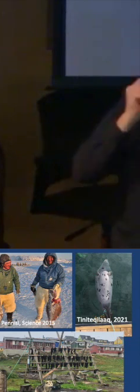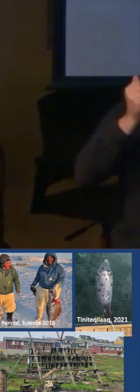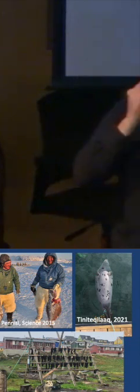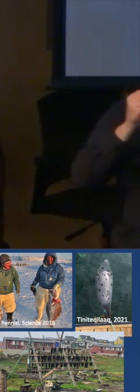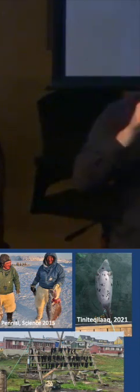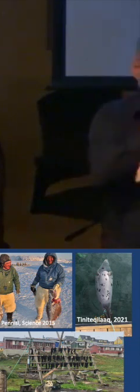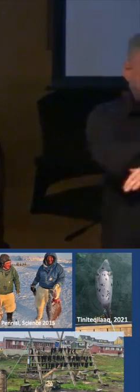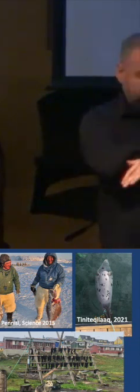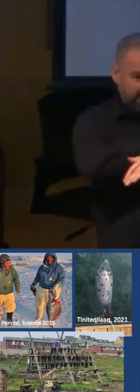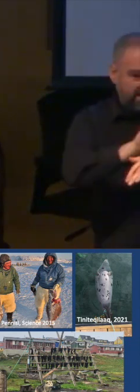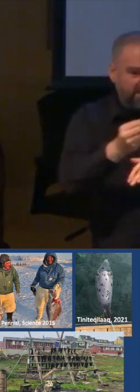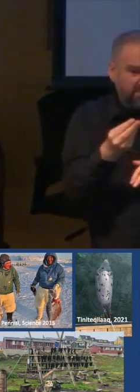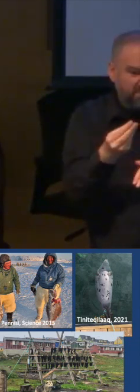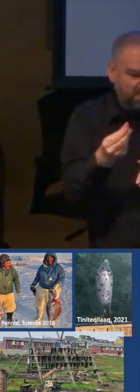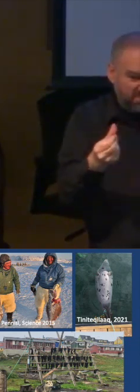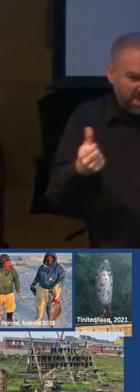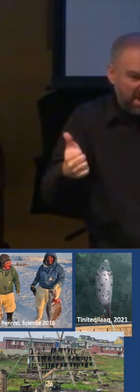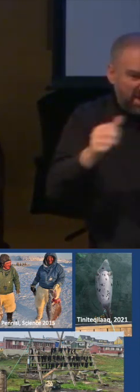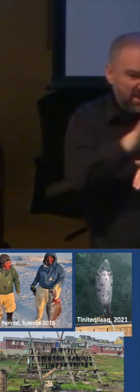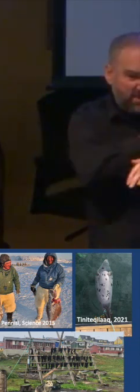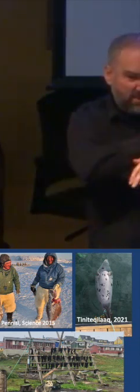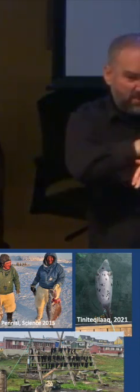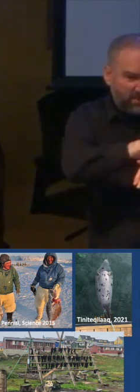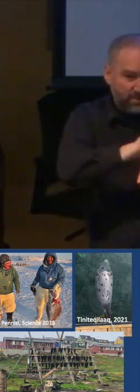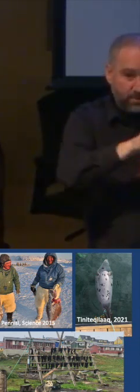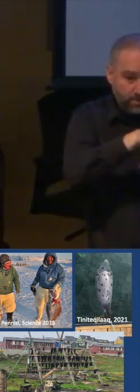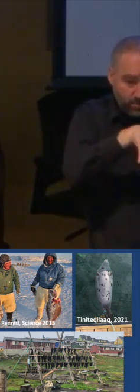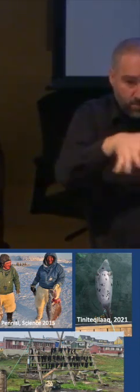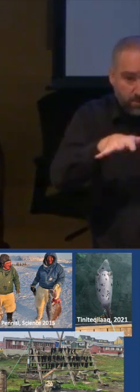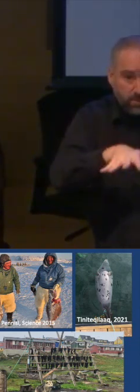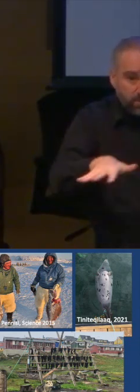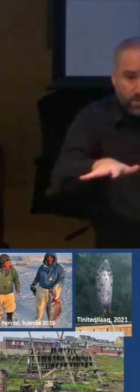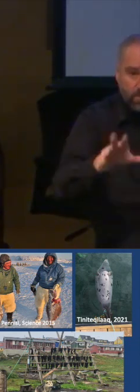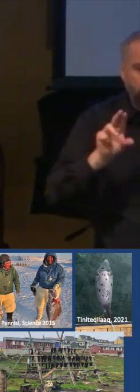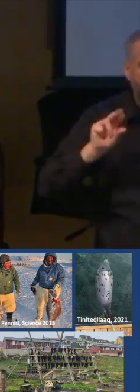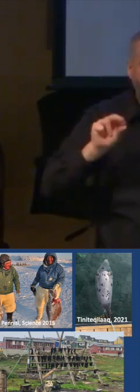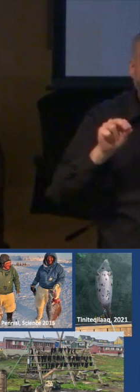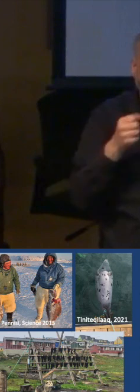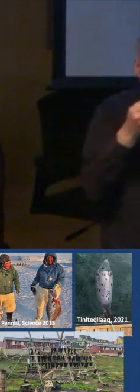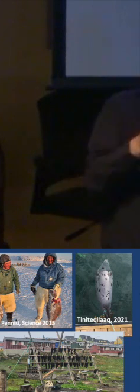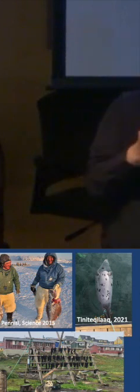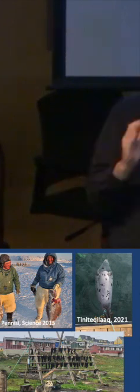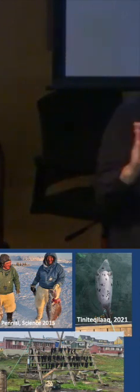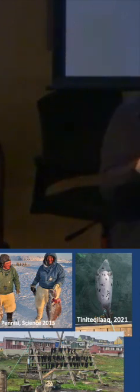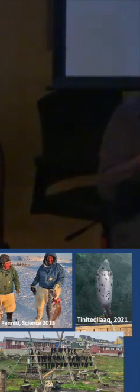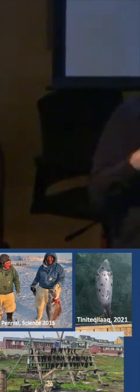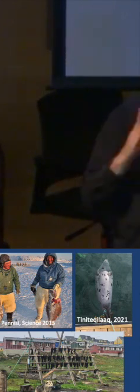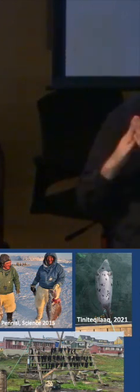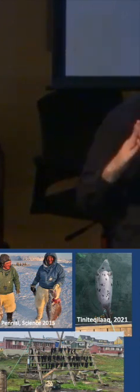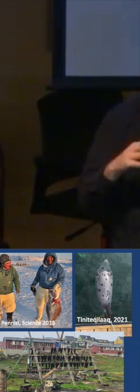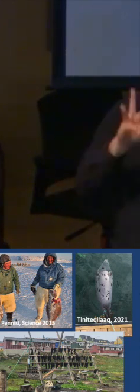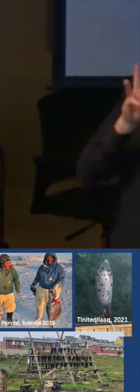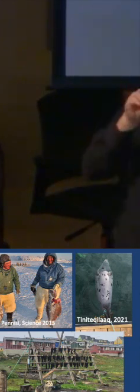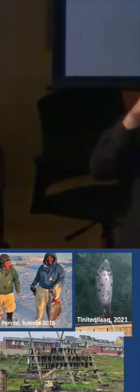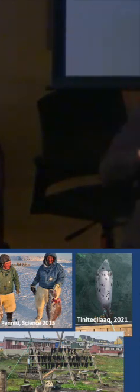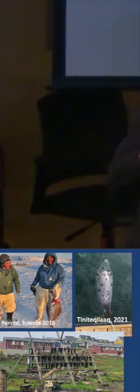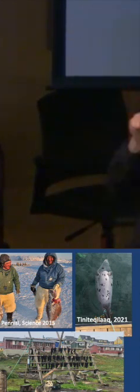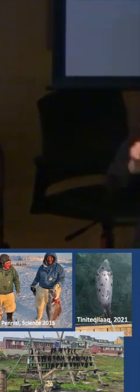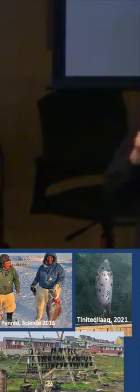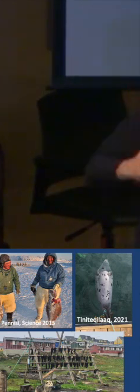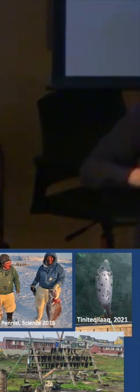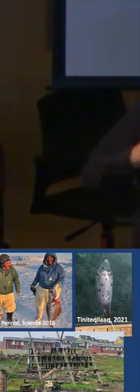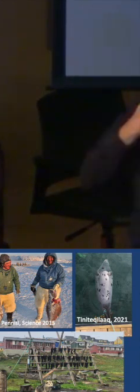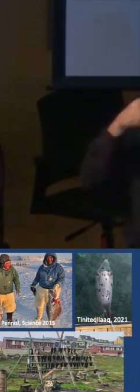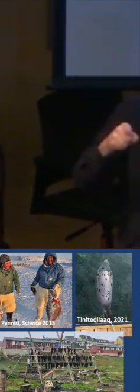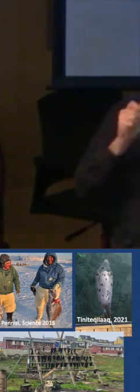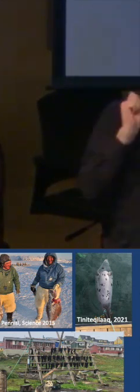communities living at the perimeter of Greenland. There's about 60,000 people living in Greenland. Many